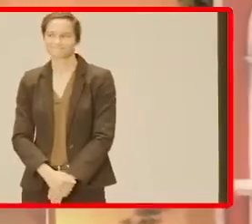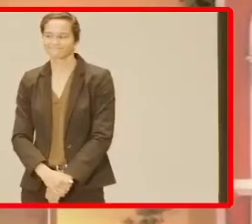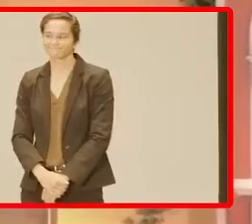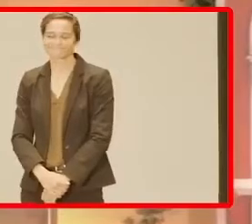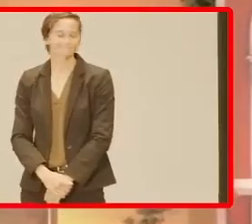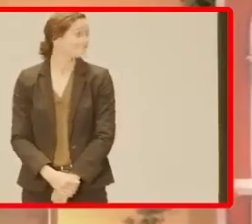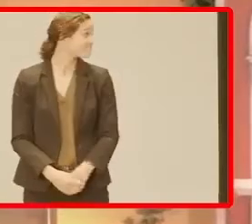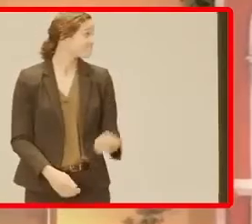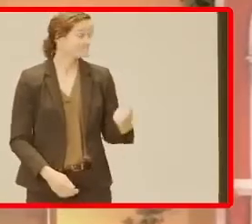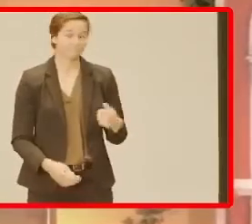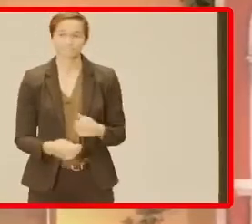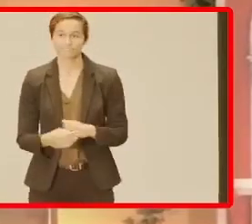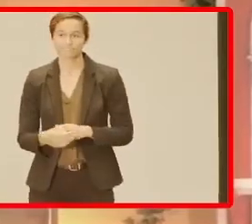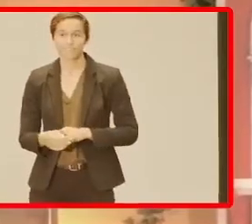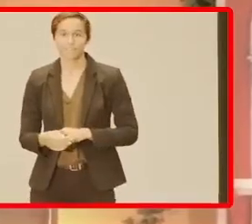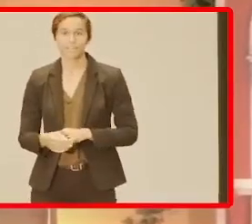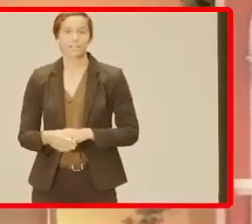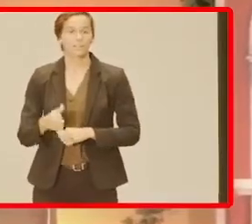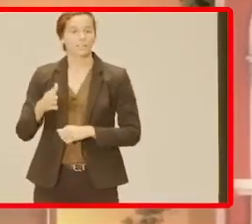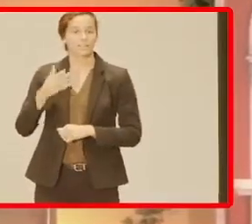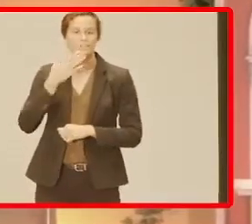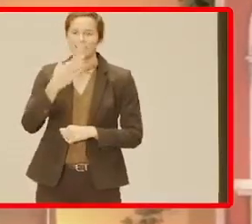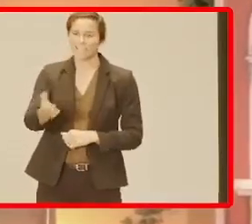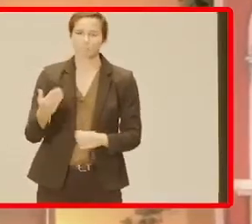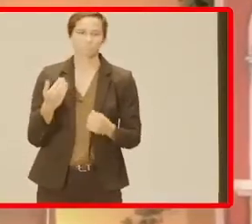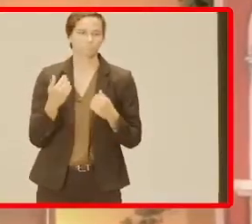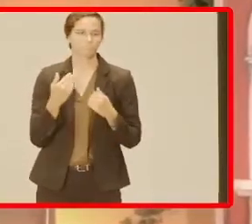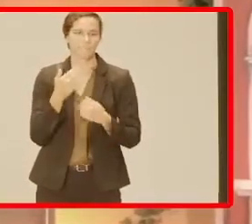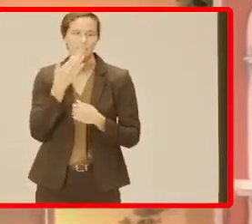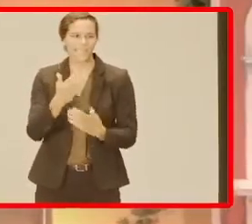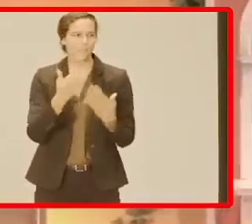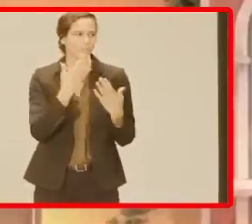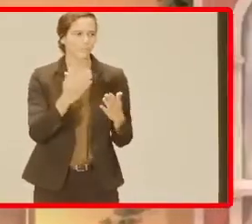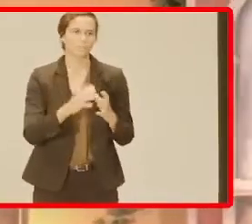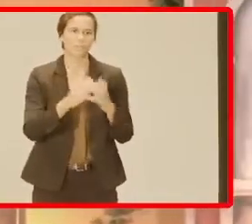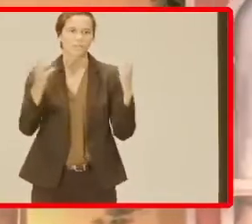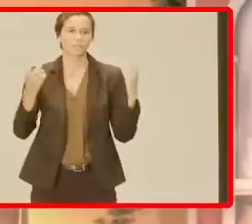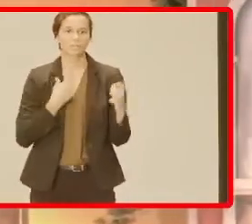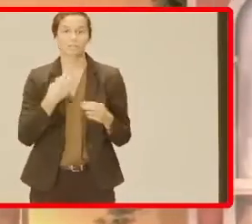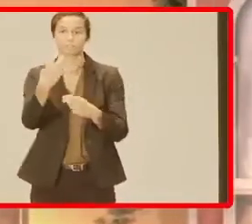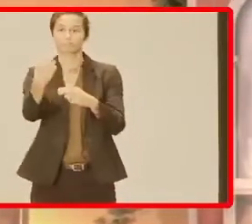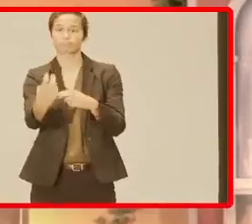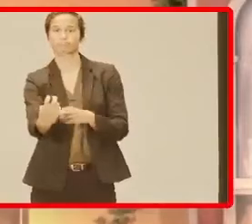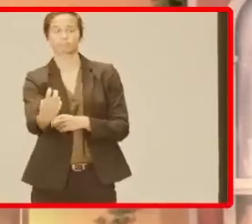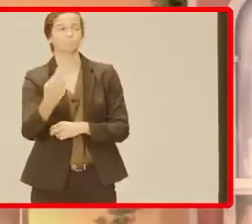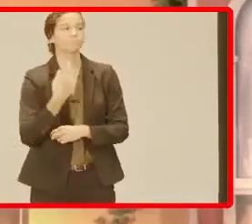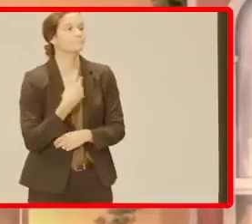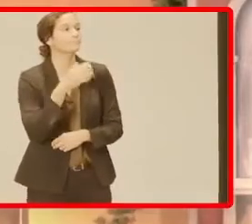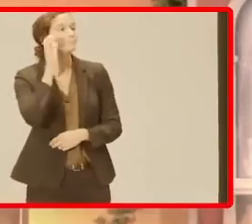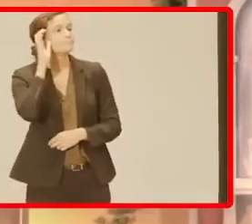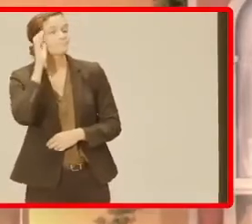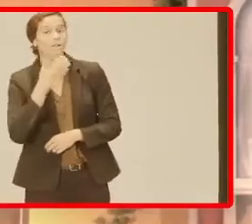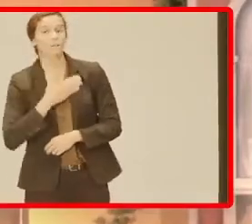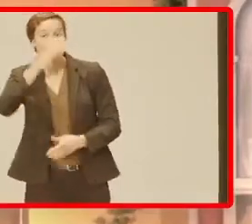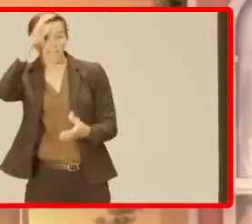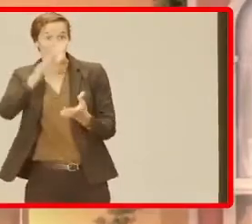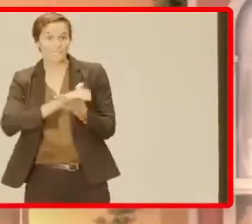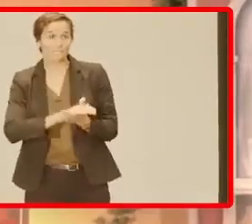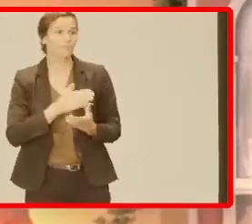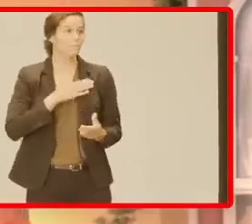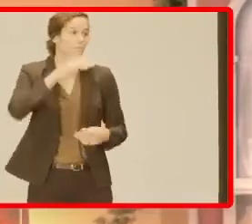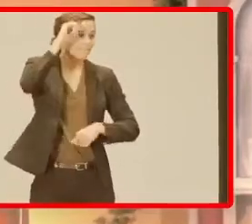Thank you all very much. I was sitting in the audience listening to my husband, to my